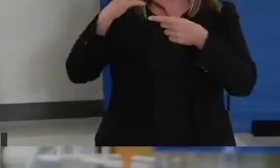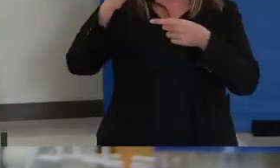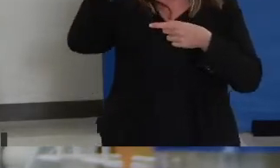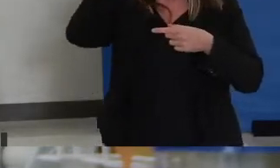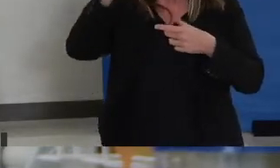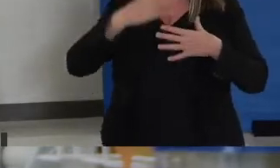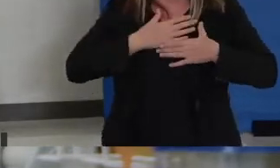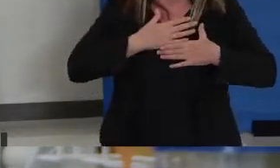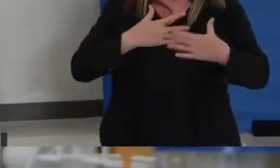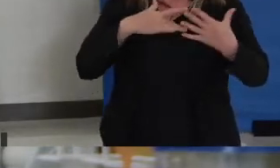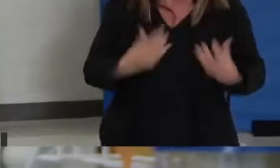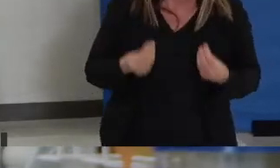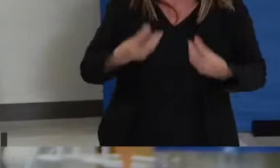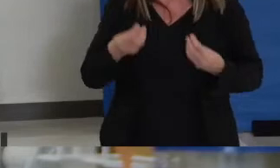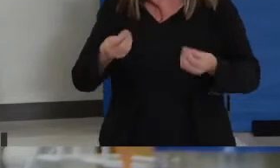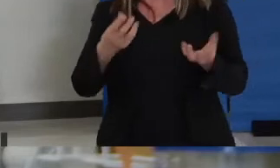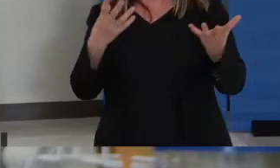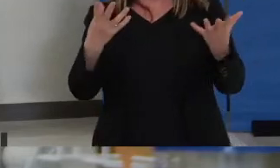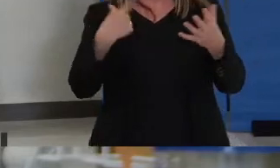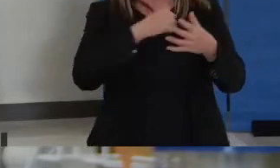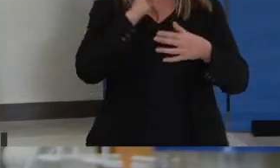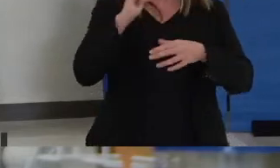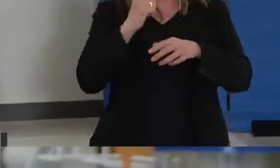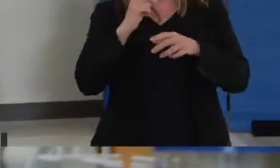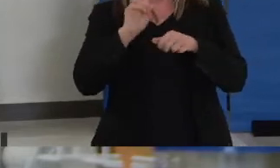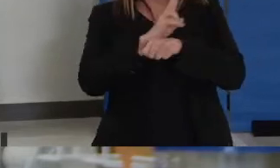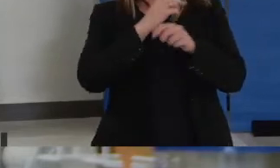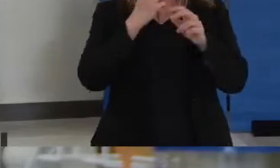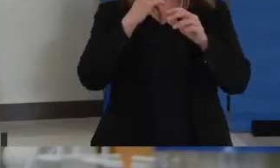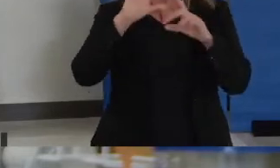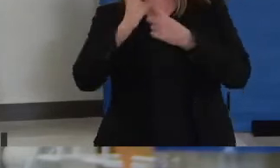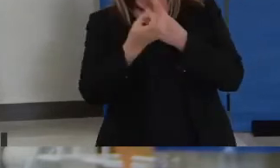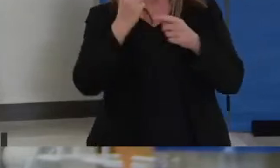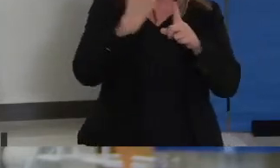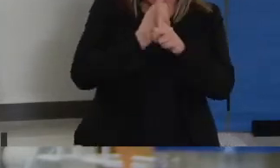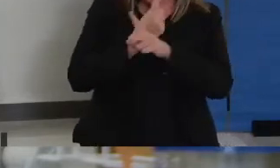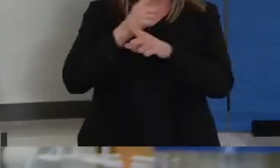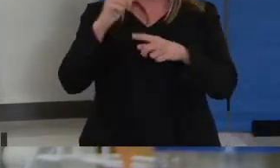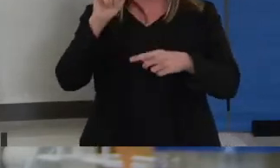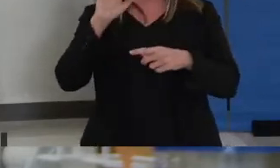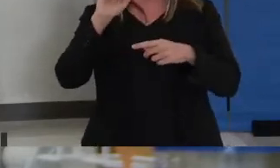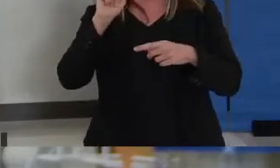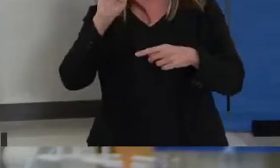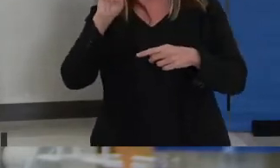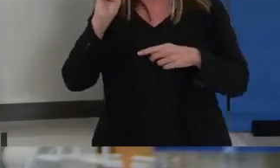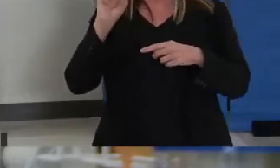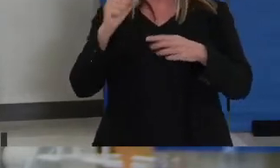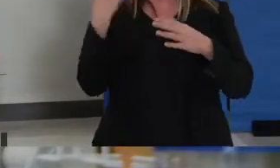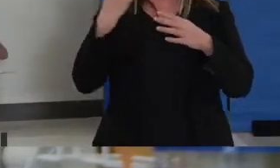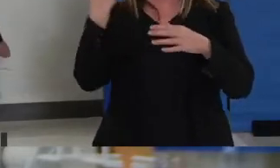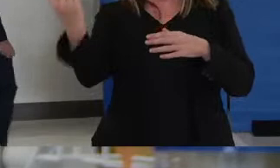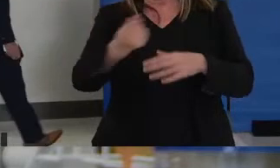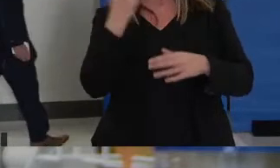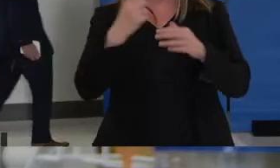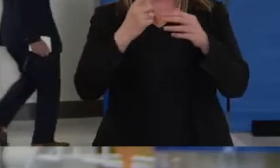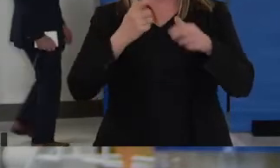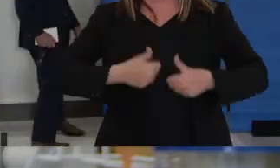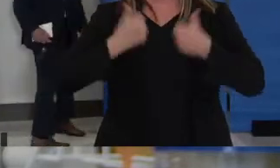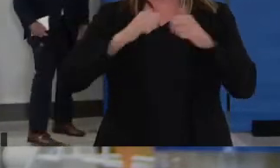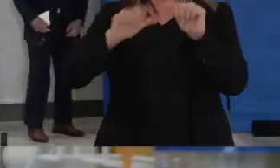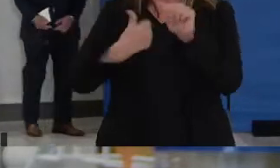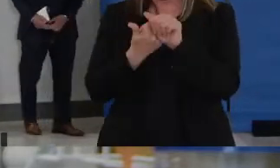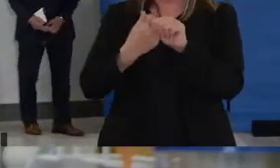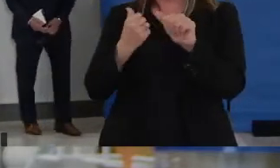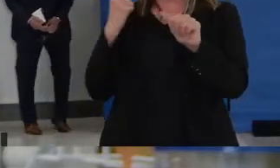gold, and we didn't use culturally appropriate terms, but there was always somebody living behind his shop, whether they had substance abuse